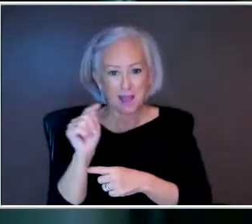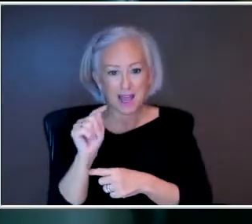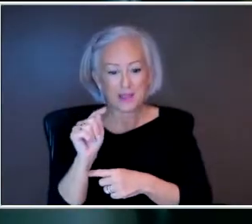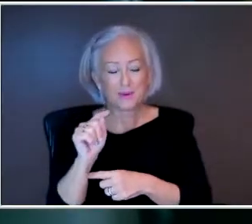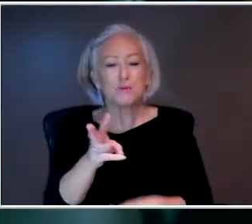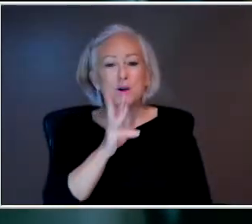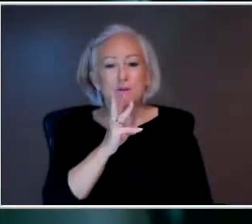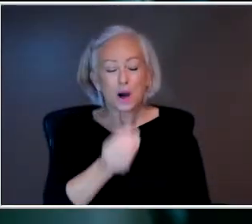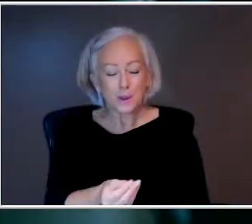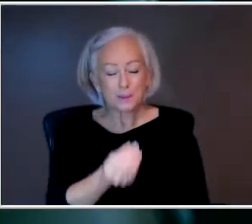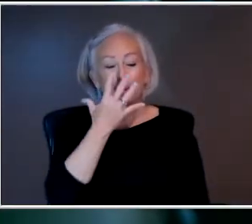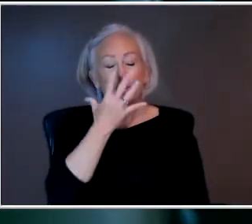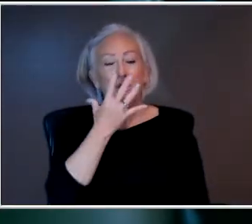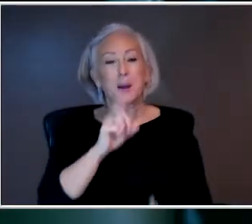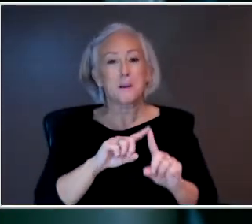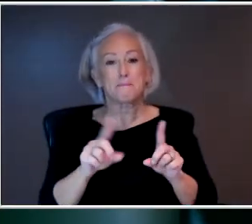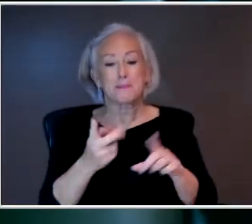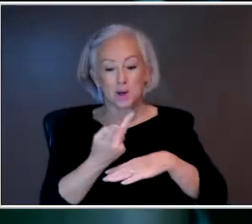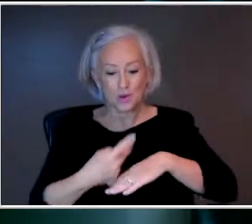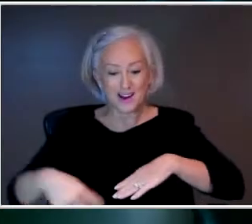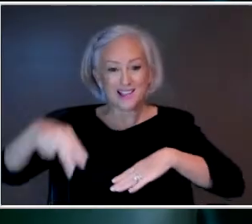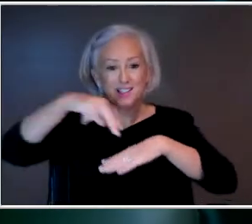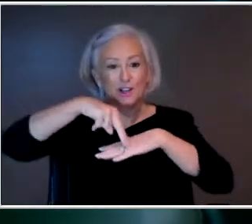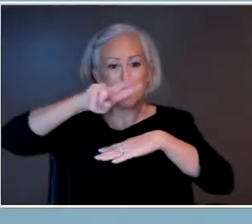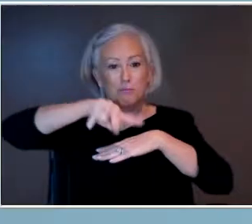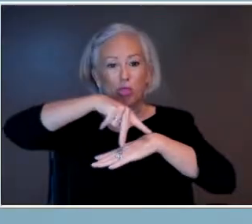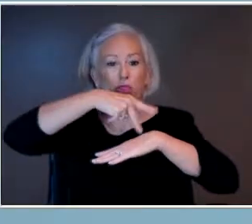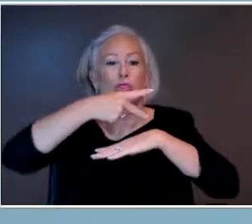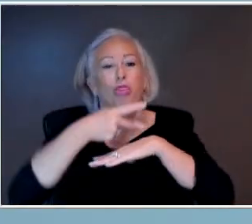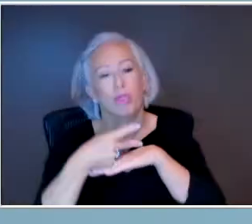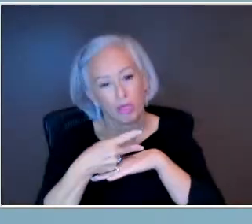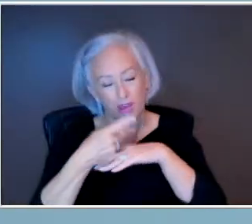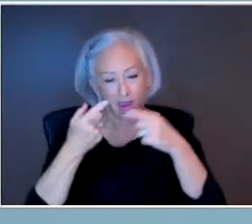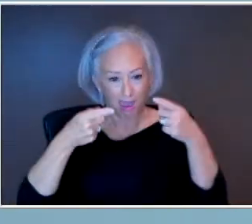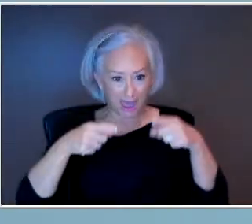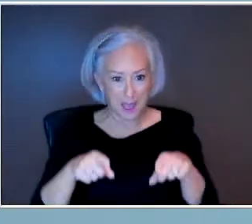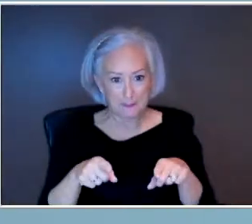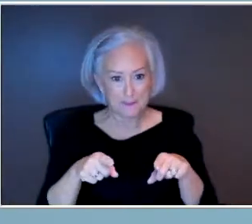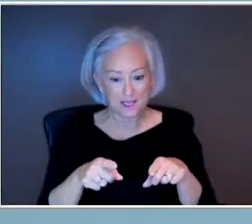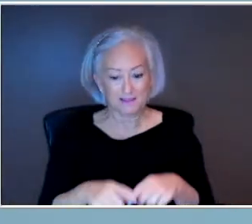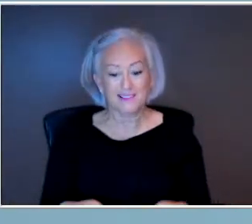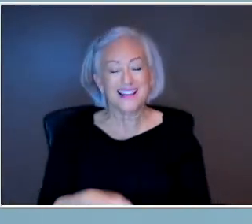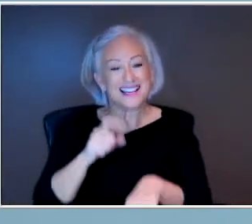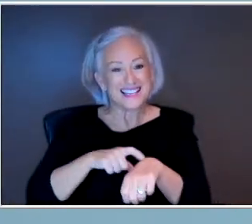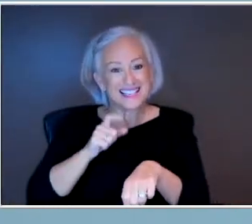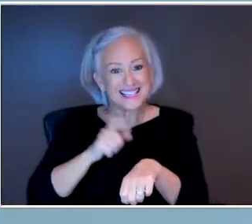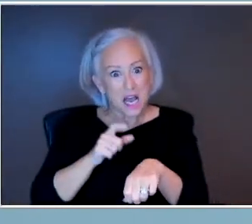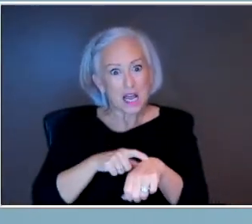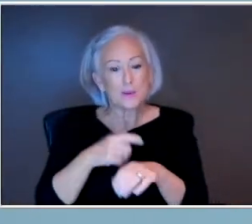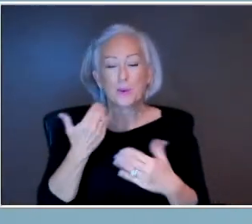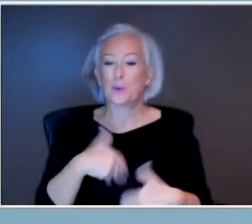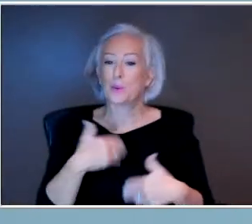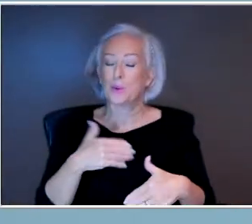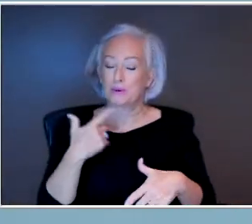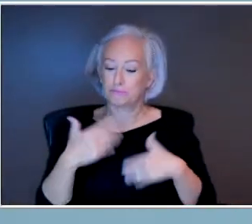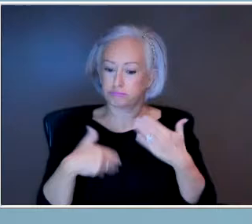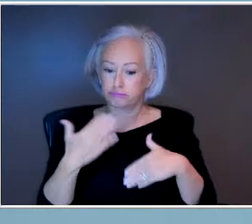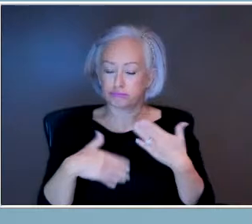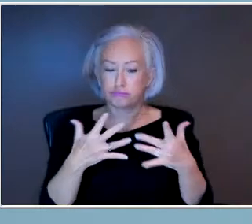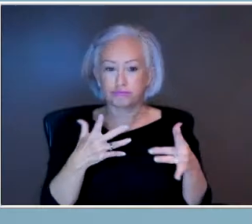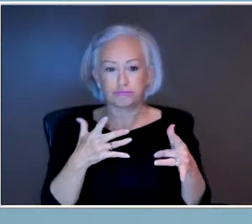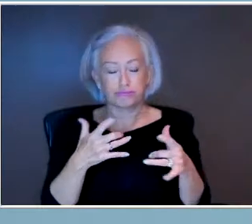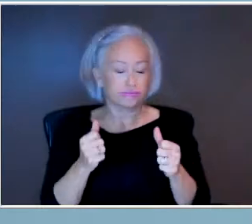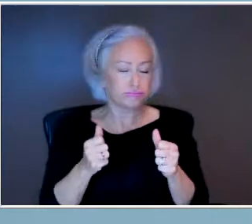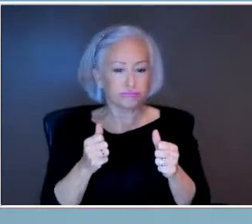the walkway of the plane. The clock was ticking to get Christopher the help he needed quickly, so his flight was rerouted to